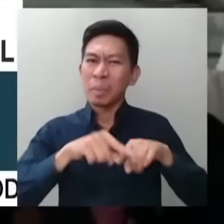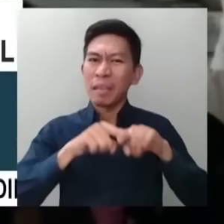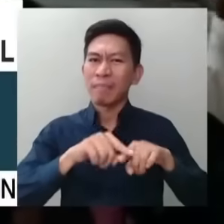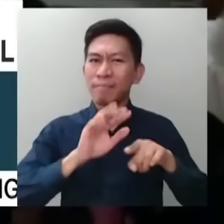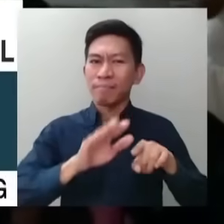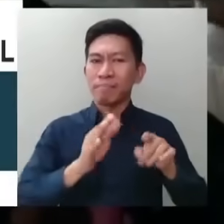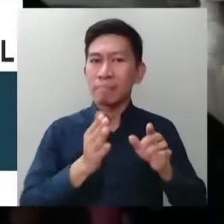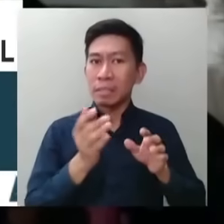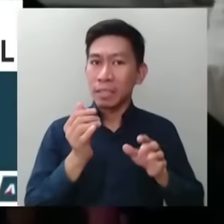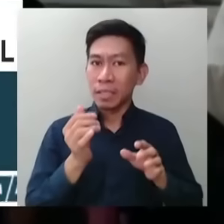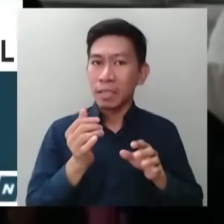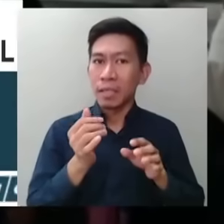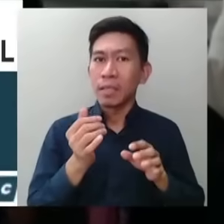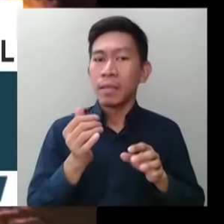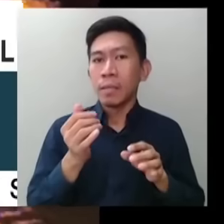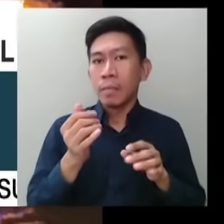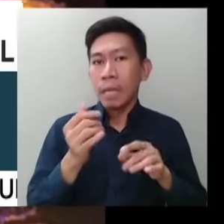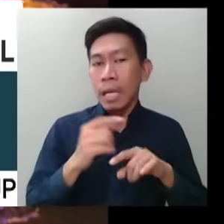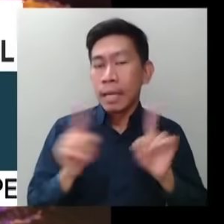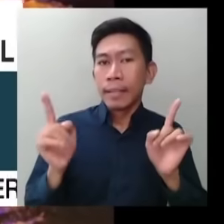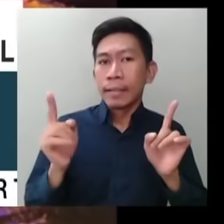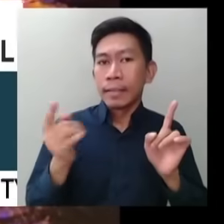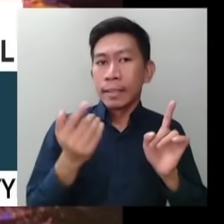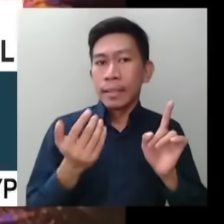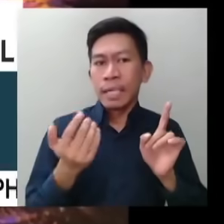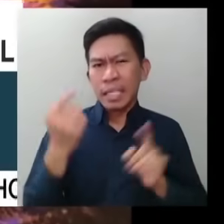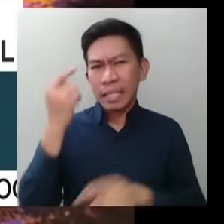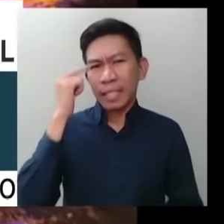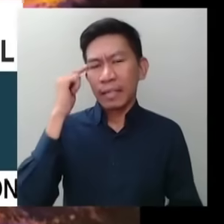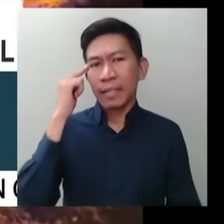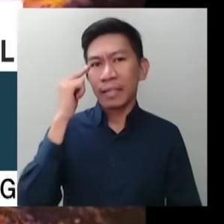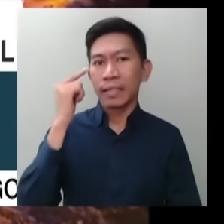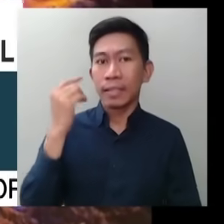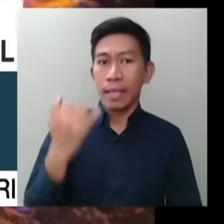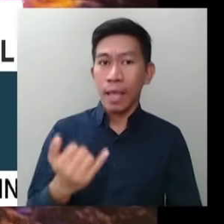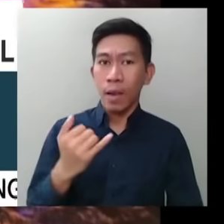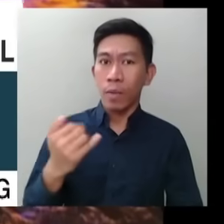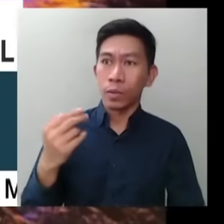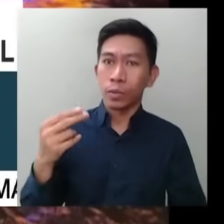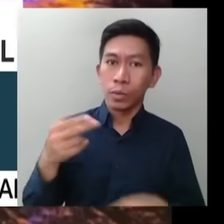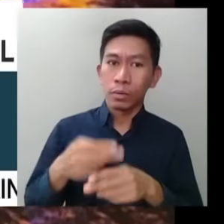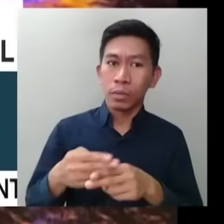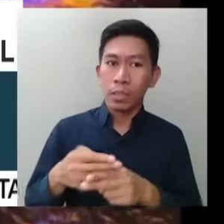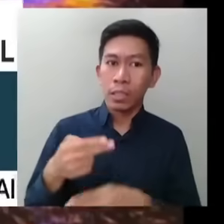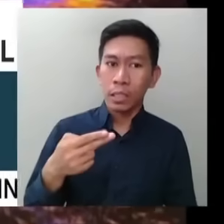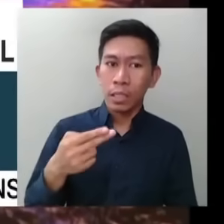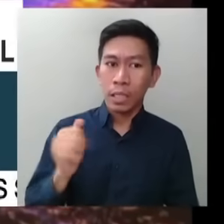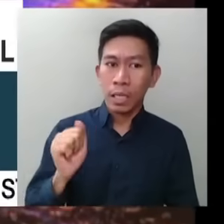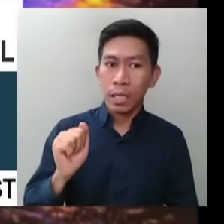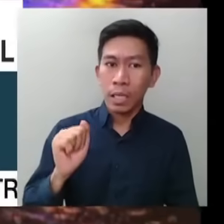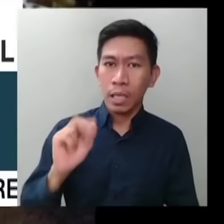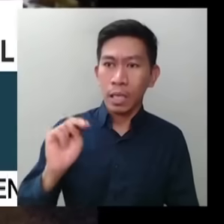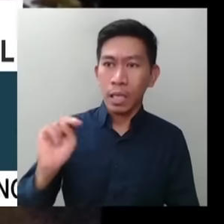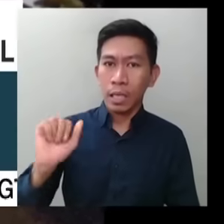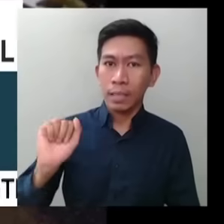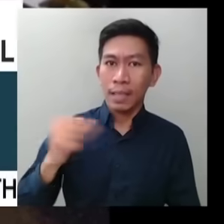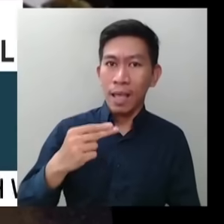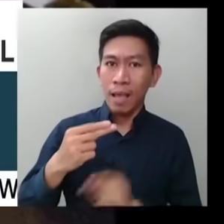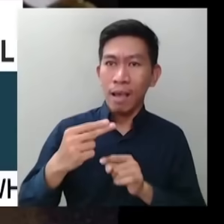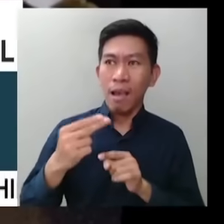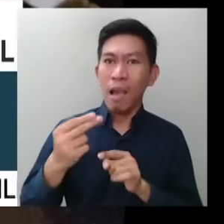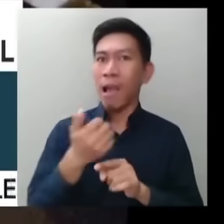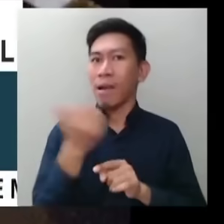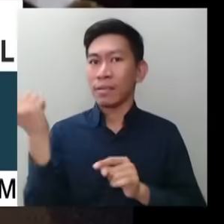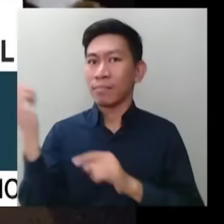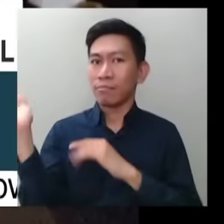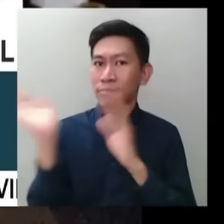these people to return. But I think with Hannah coming in with the same route that will be taken by her